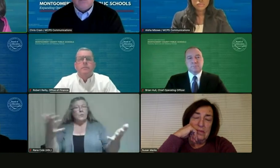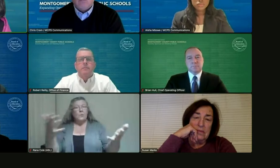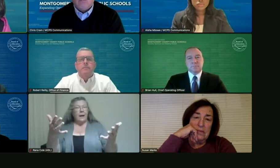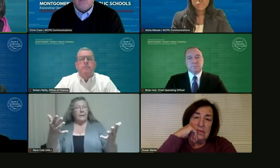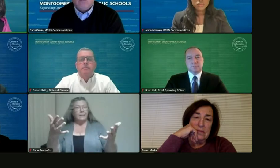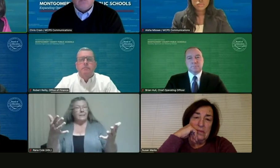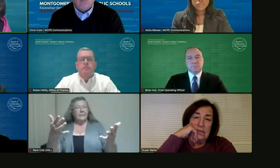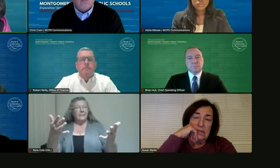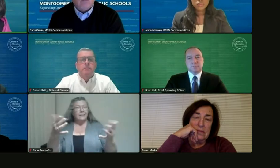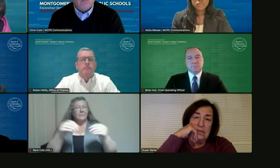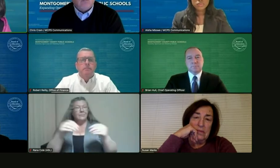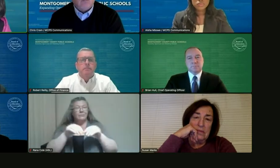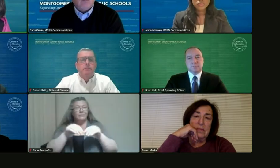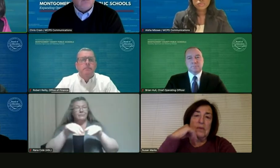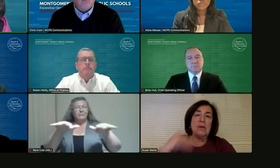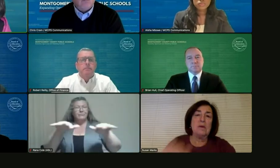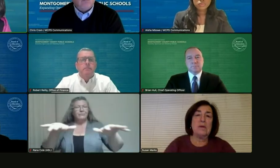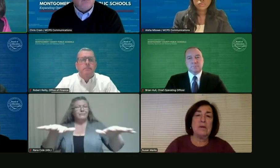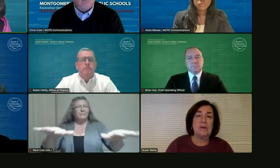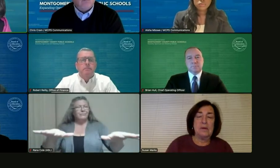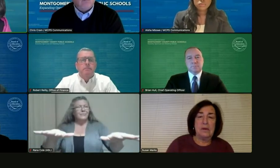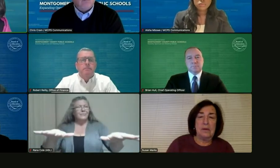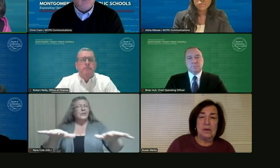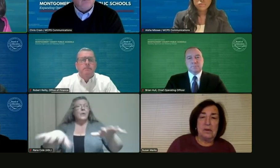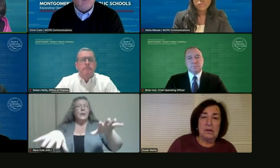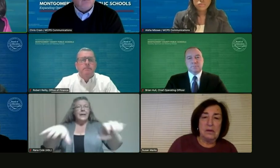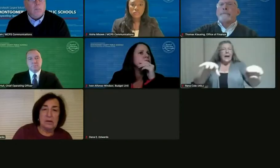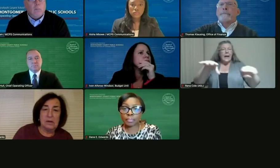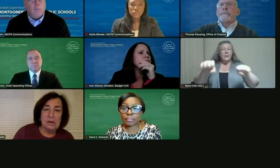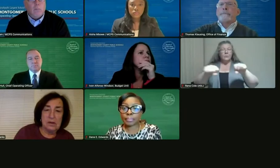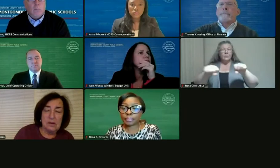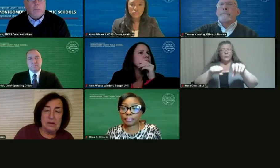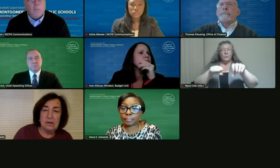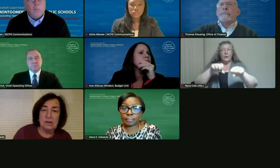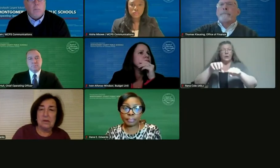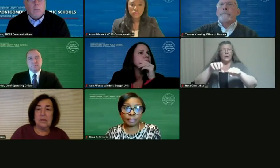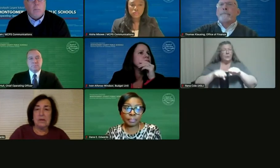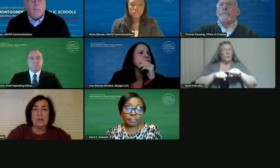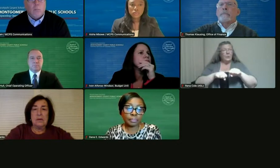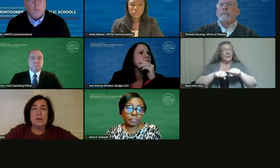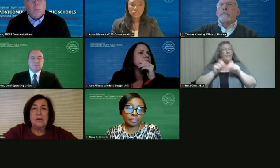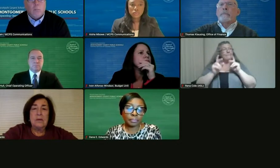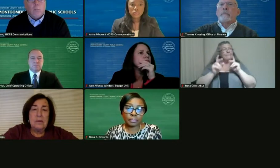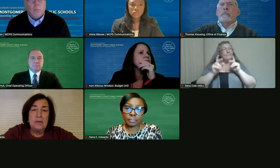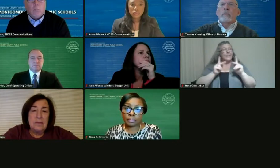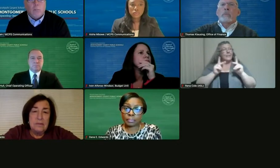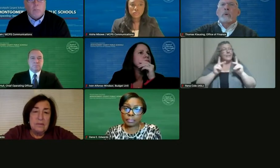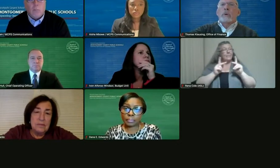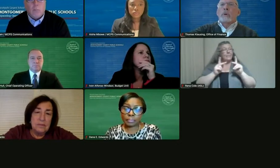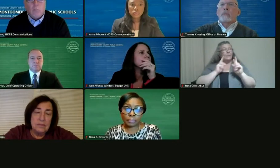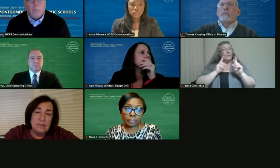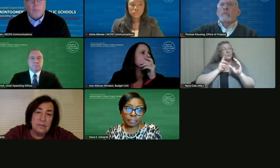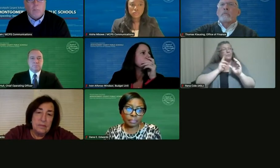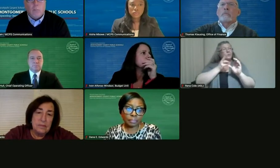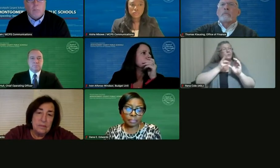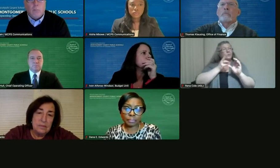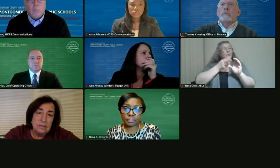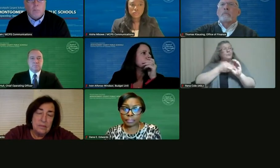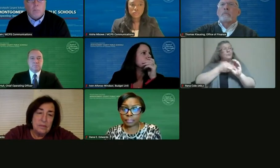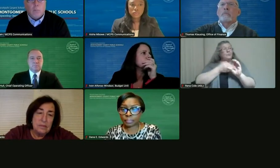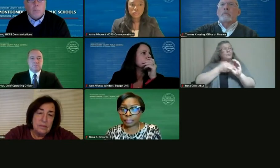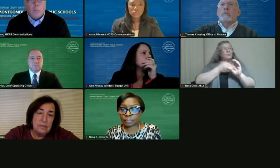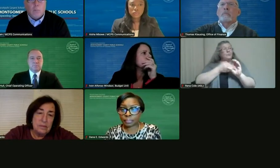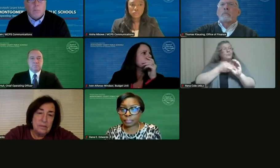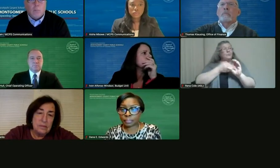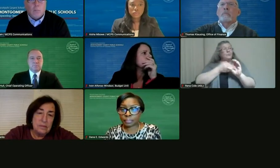who have an interest in making sure that they work with us to make sure we have everything that we need to continue to be a successful school system. And so I